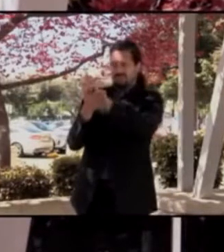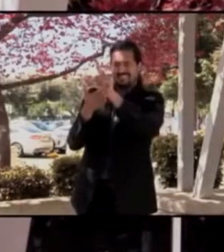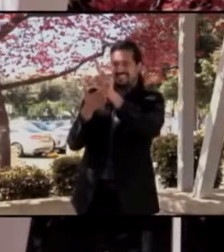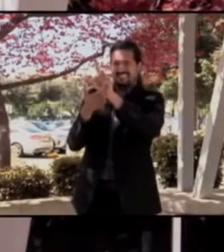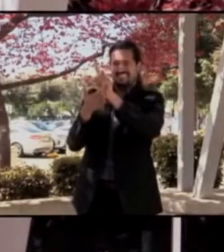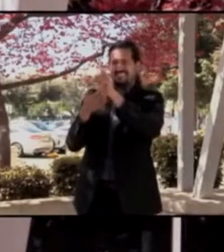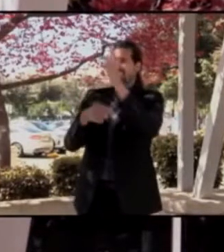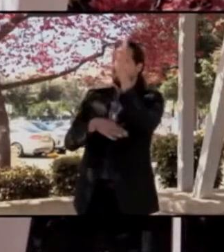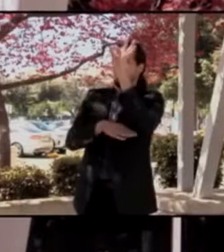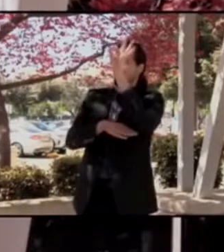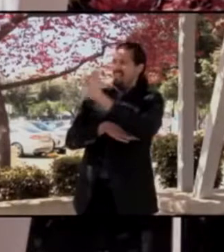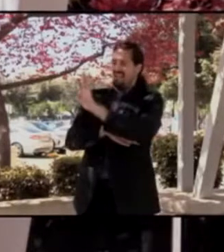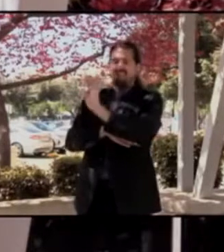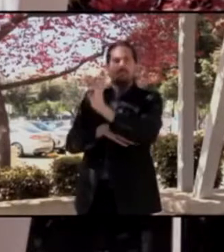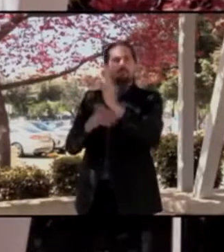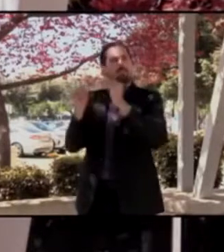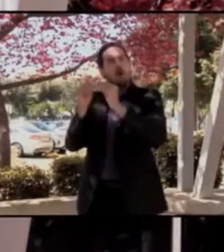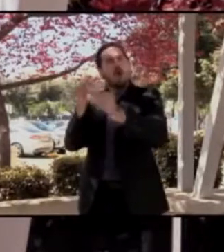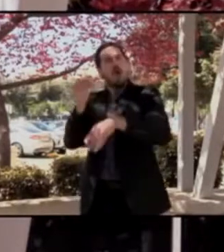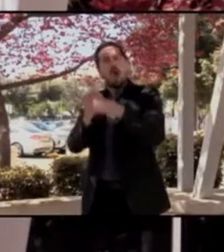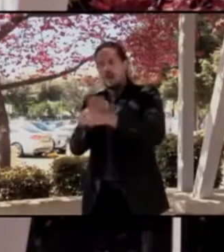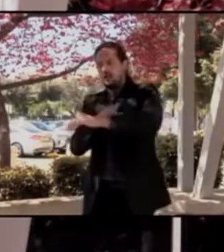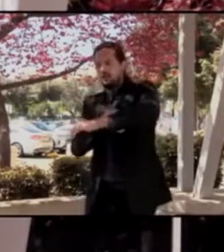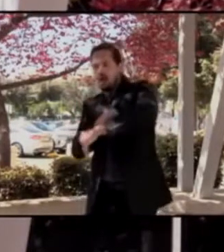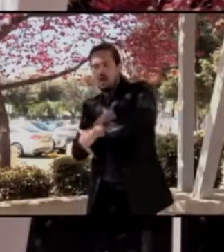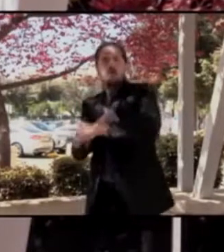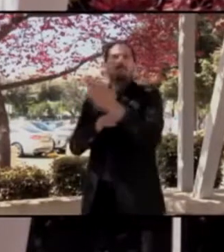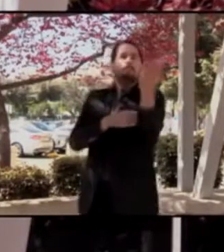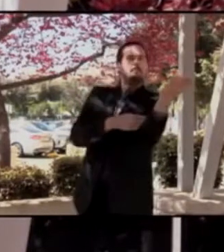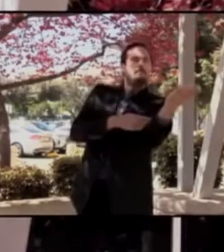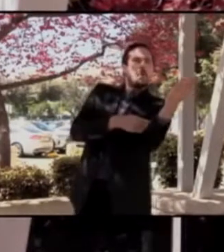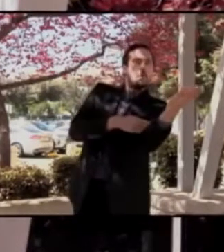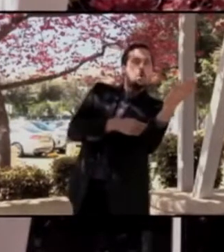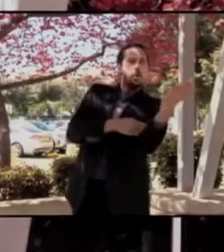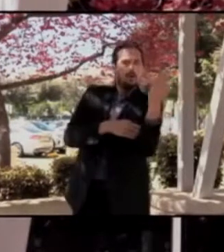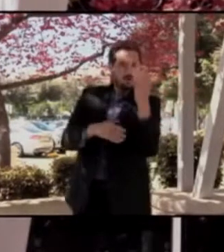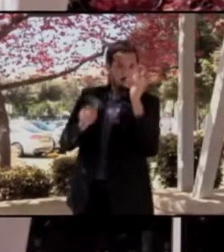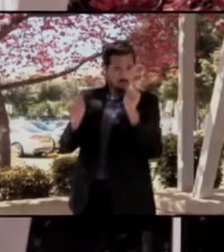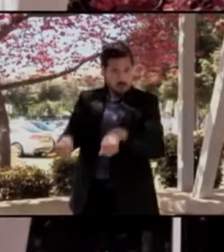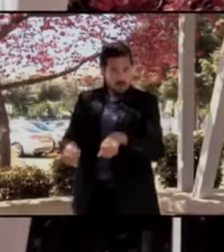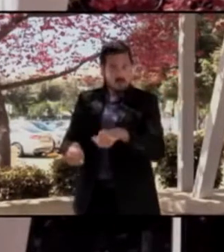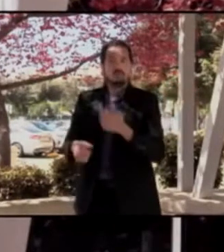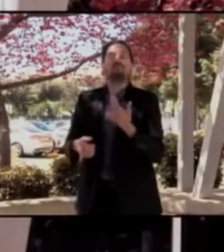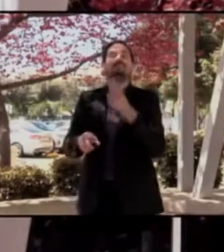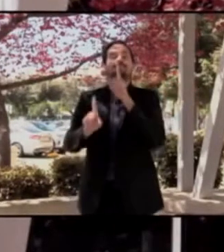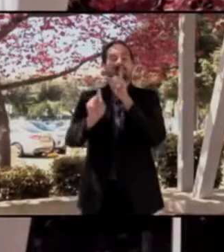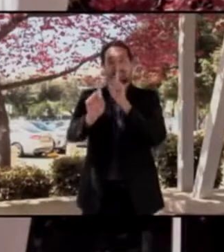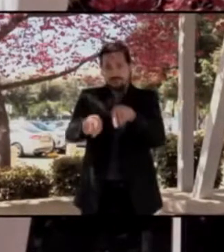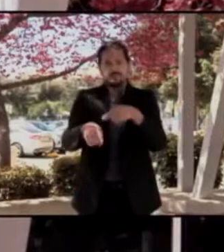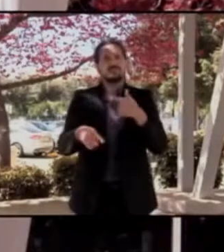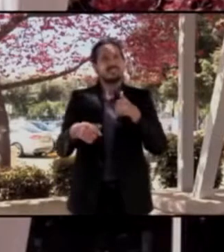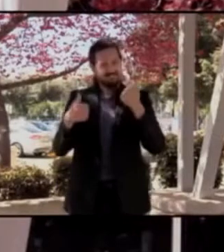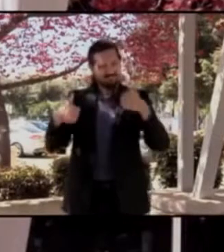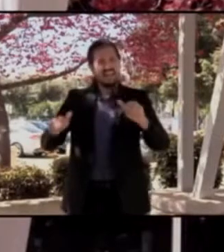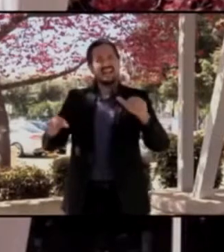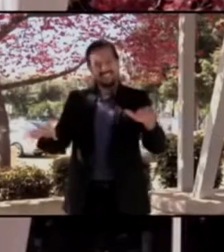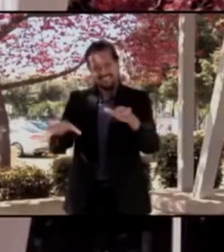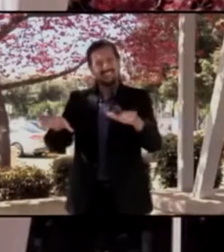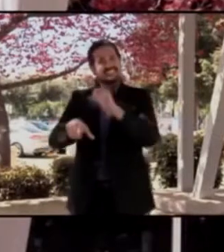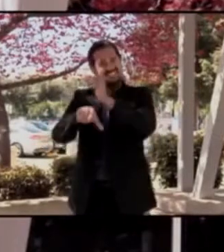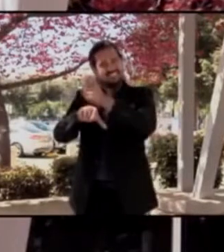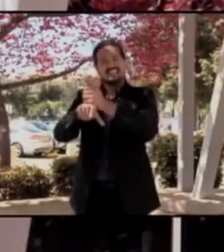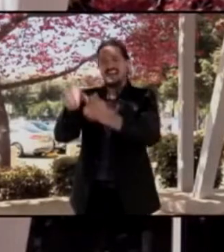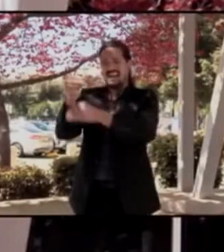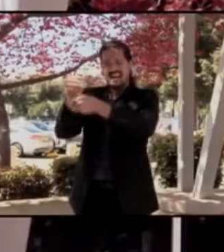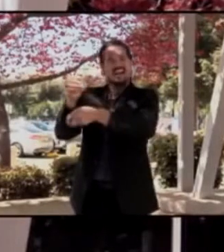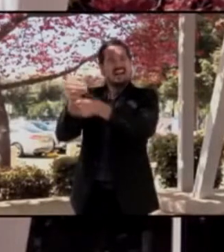We are working to make those that time available. We do know that evenings